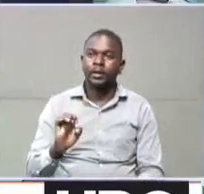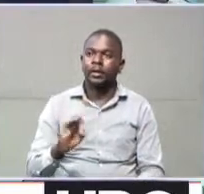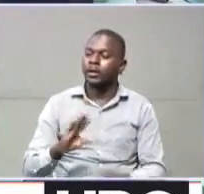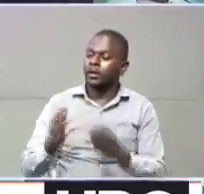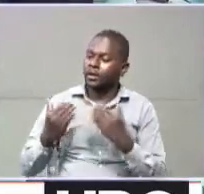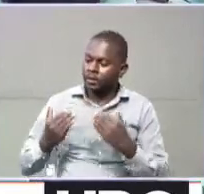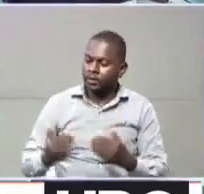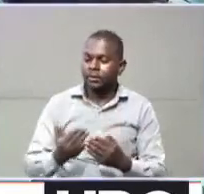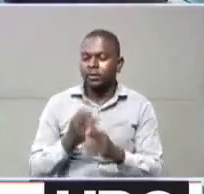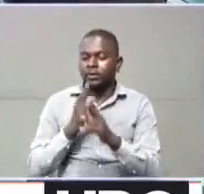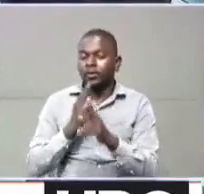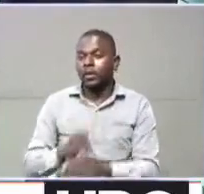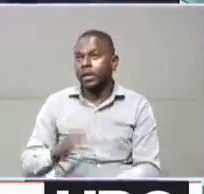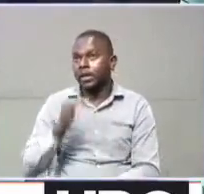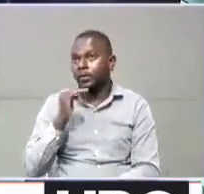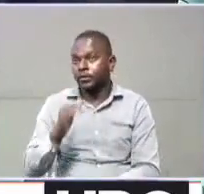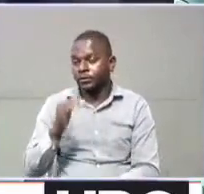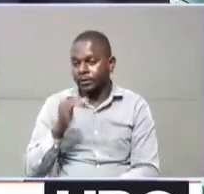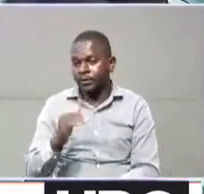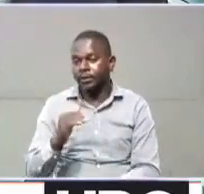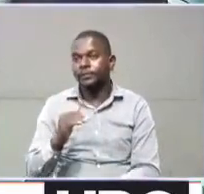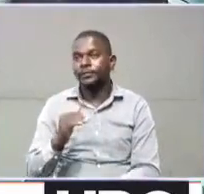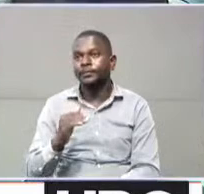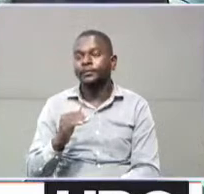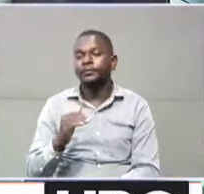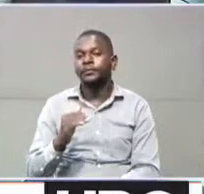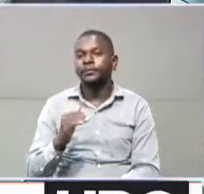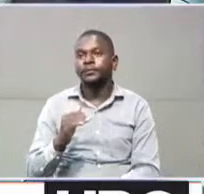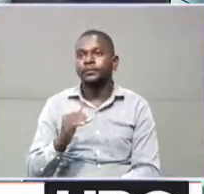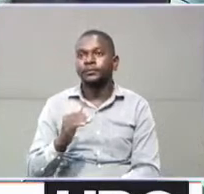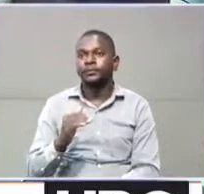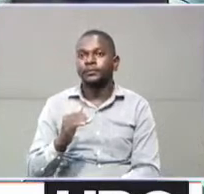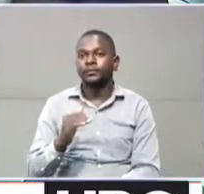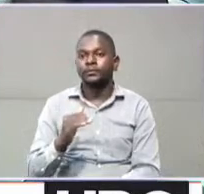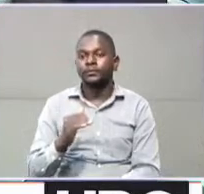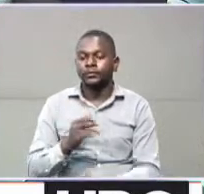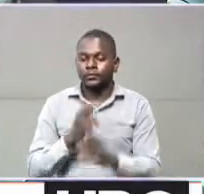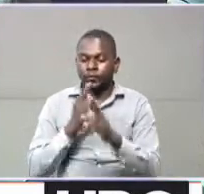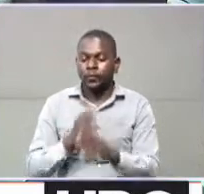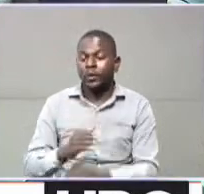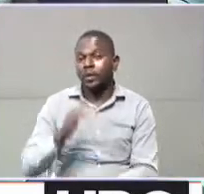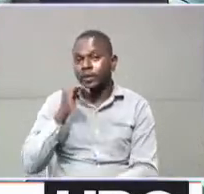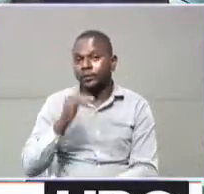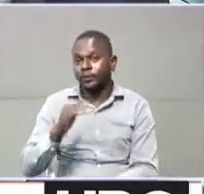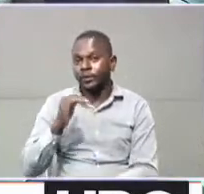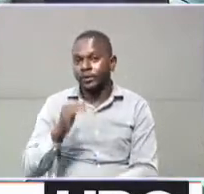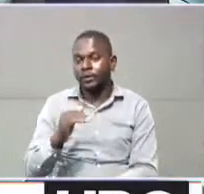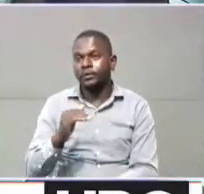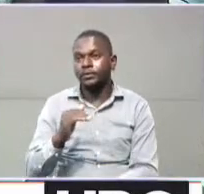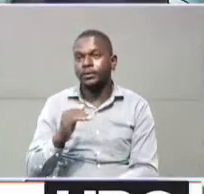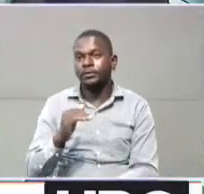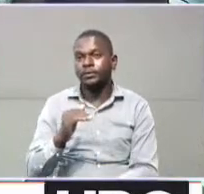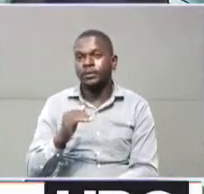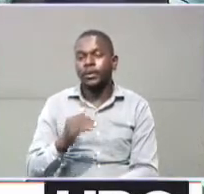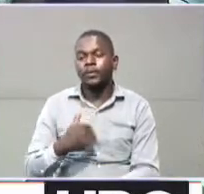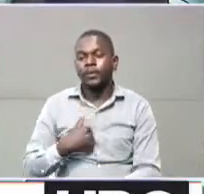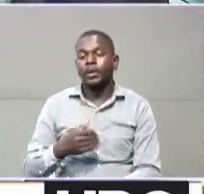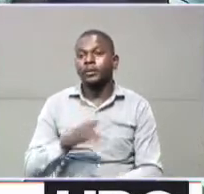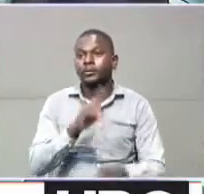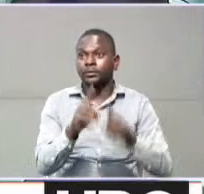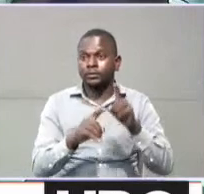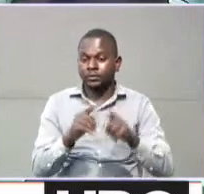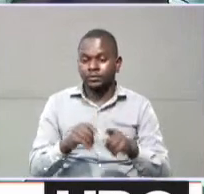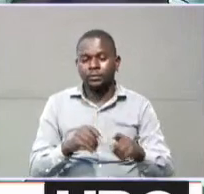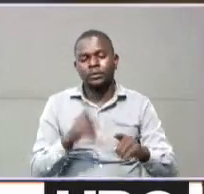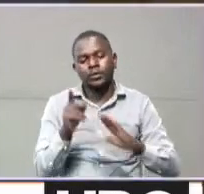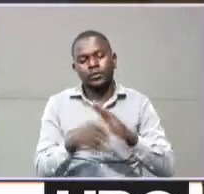thank you very much writer honorable speaker writer now speaker my question is brought to